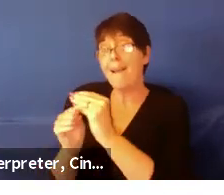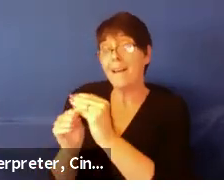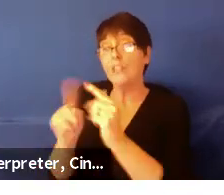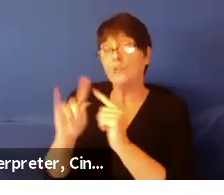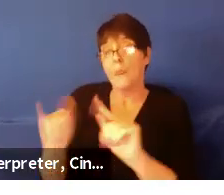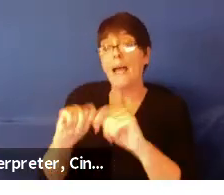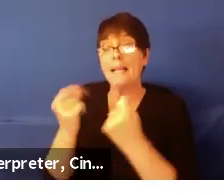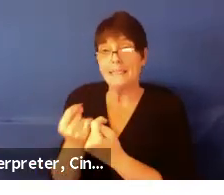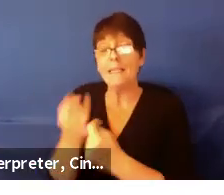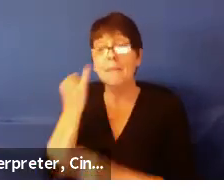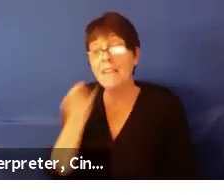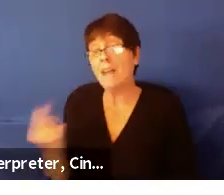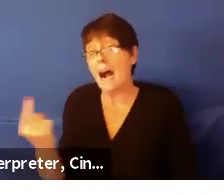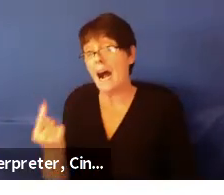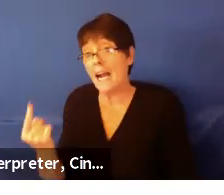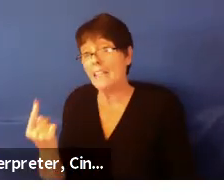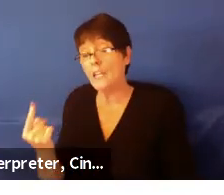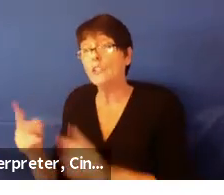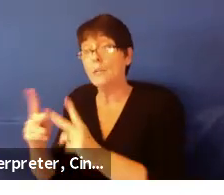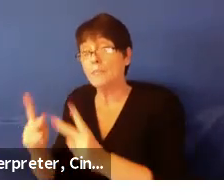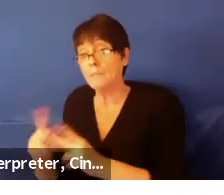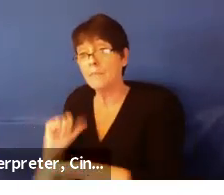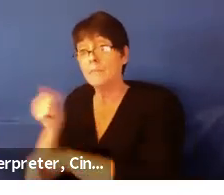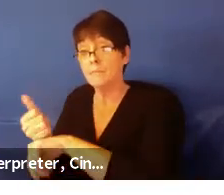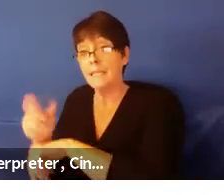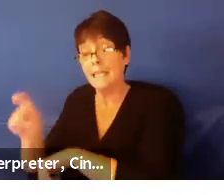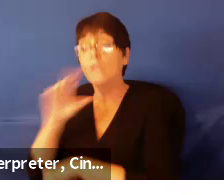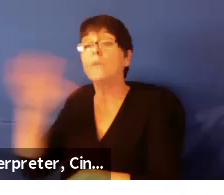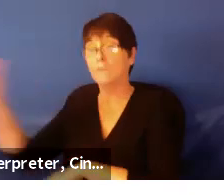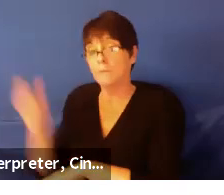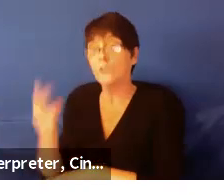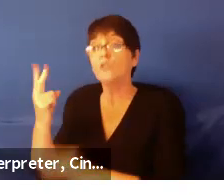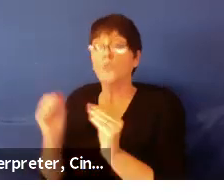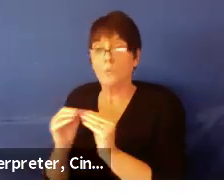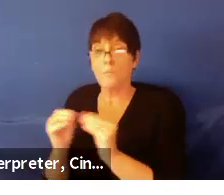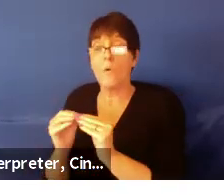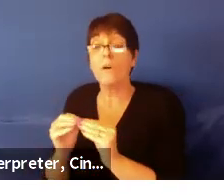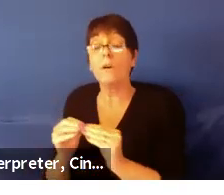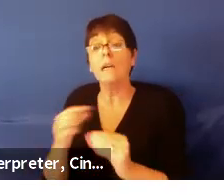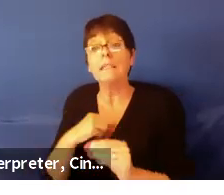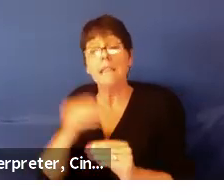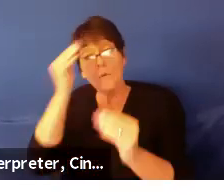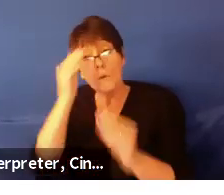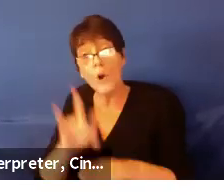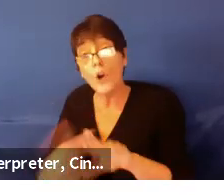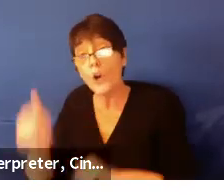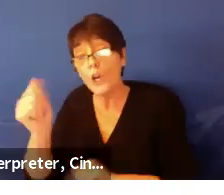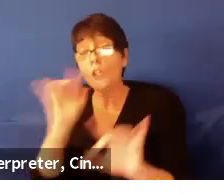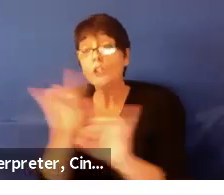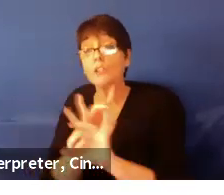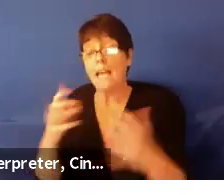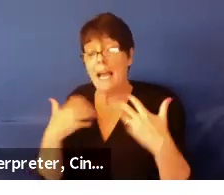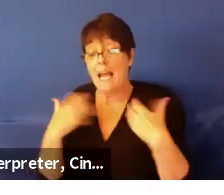if an isolation care area is needed. As I reported earlier, disaster health